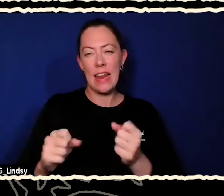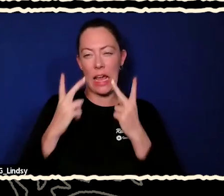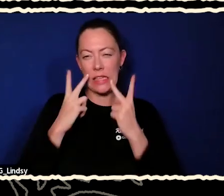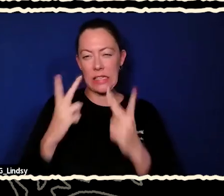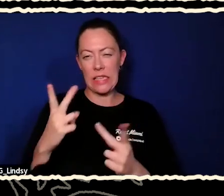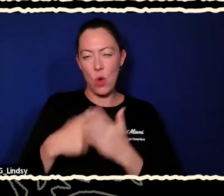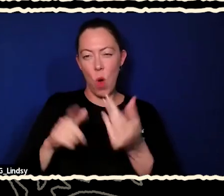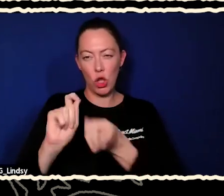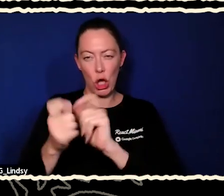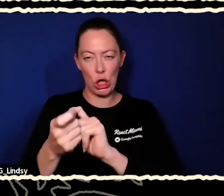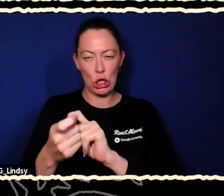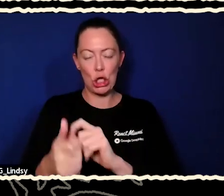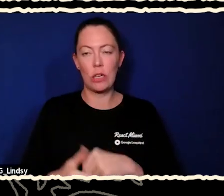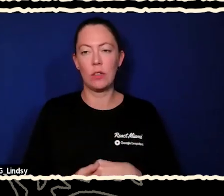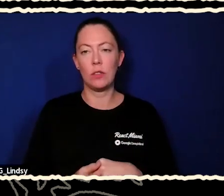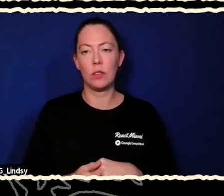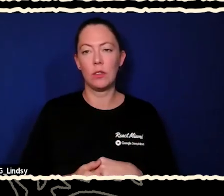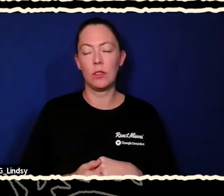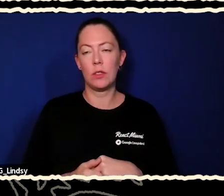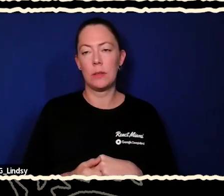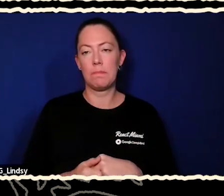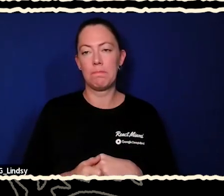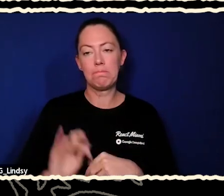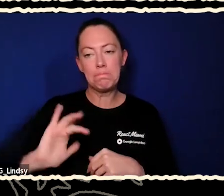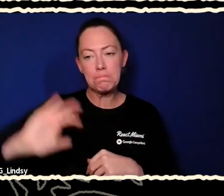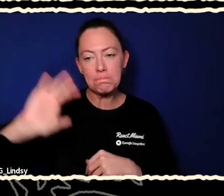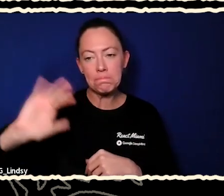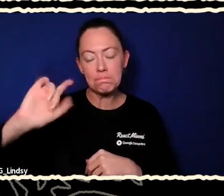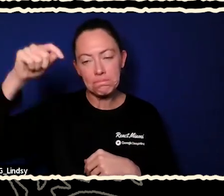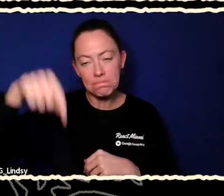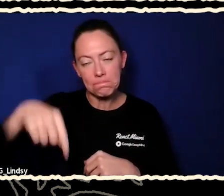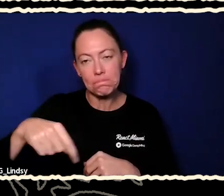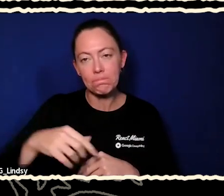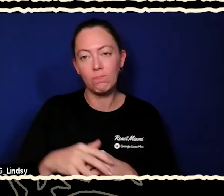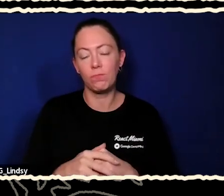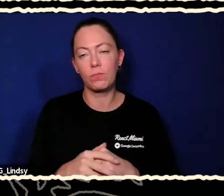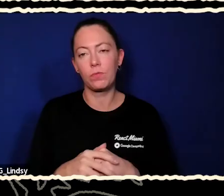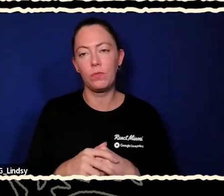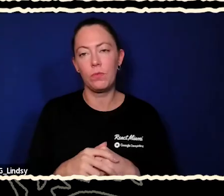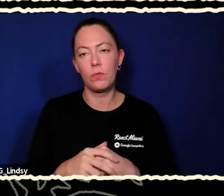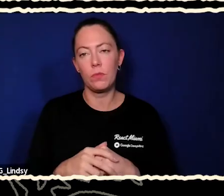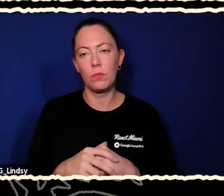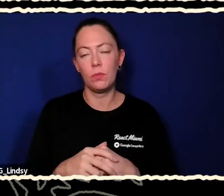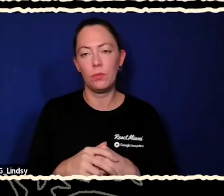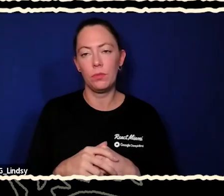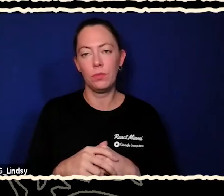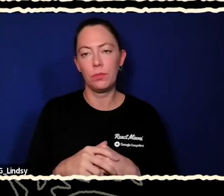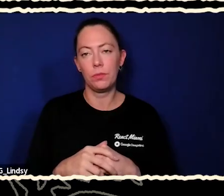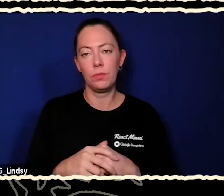say. OK. OK, so